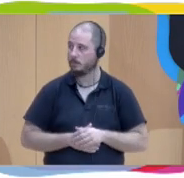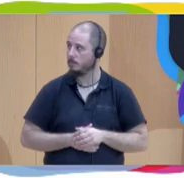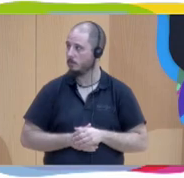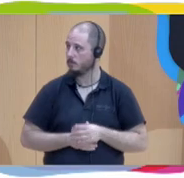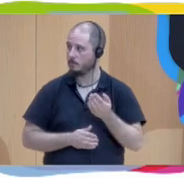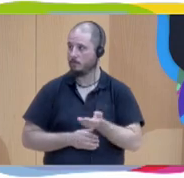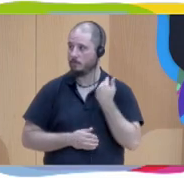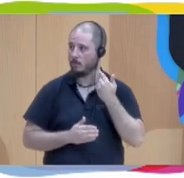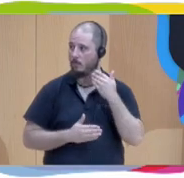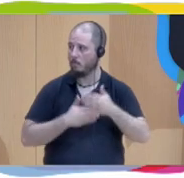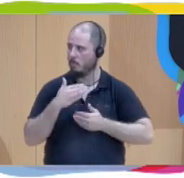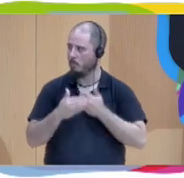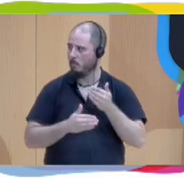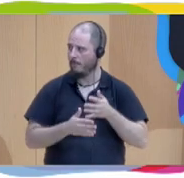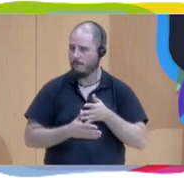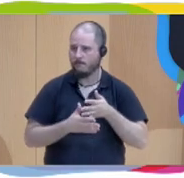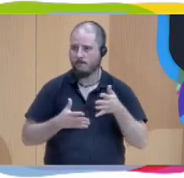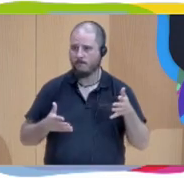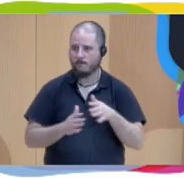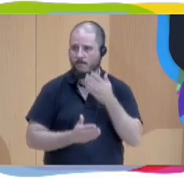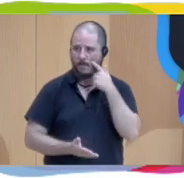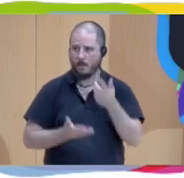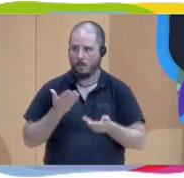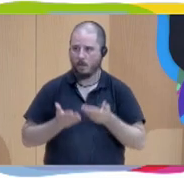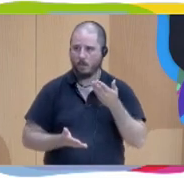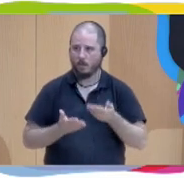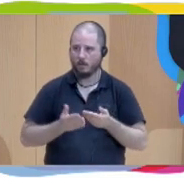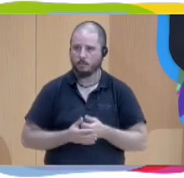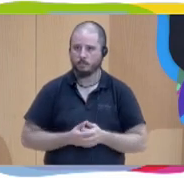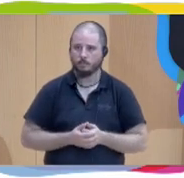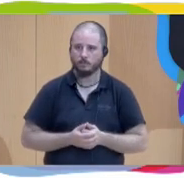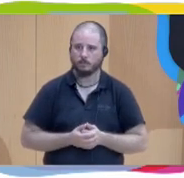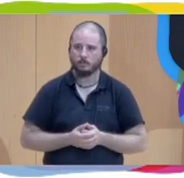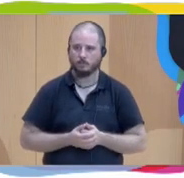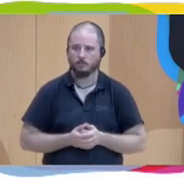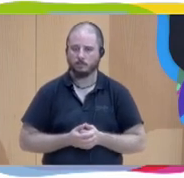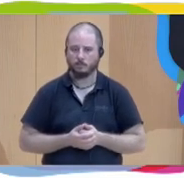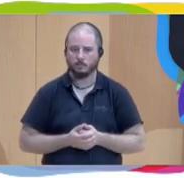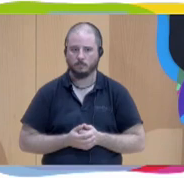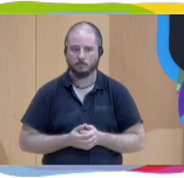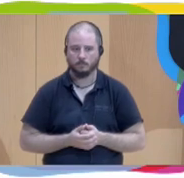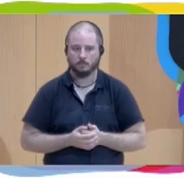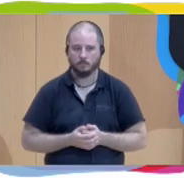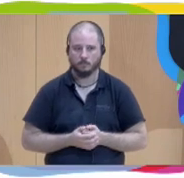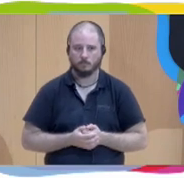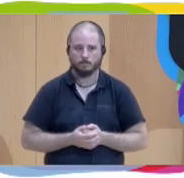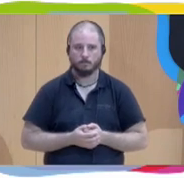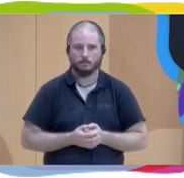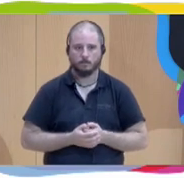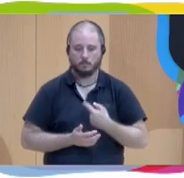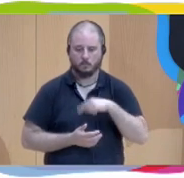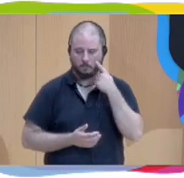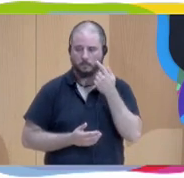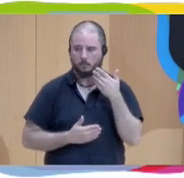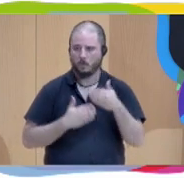And it differs in that. I think the similar kind of training process